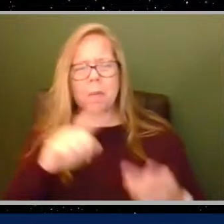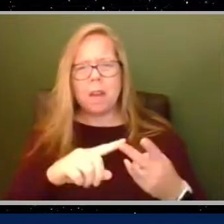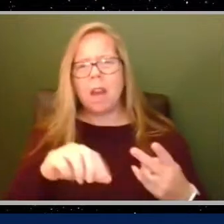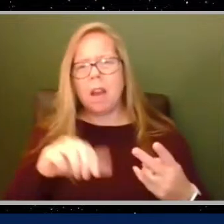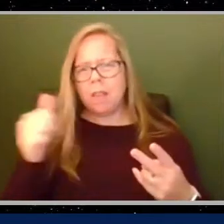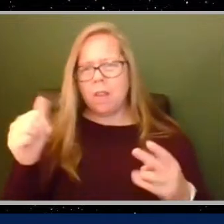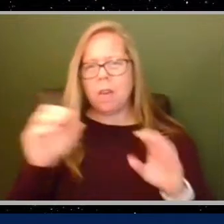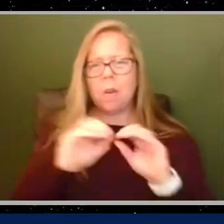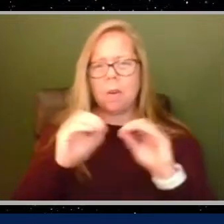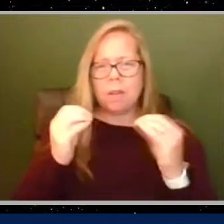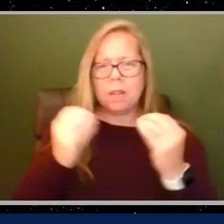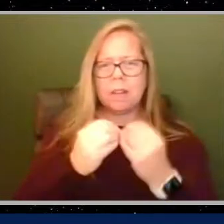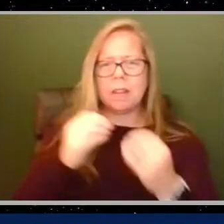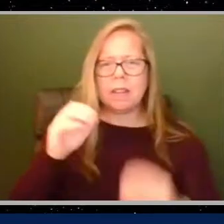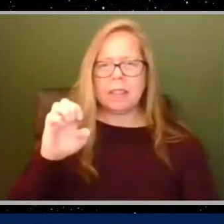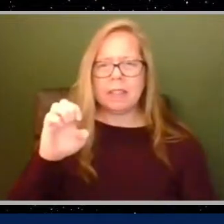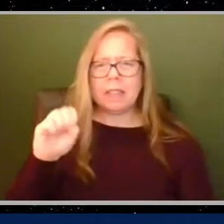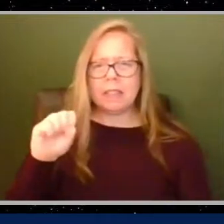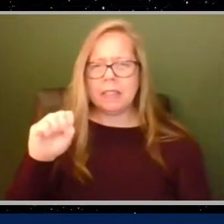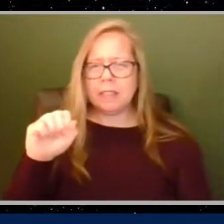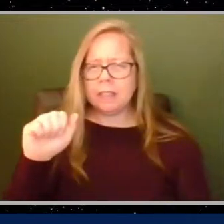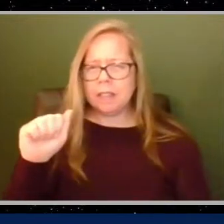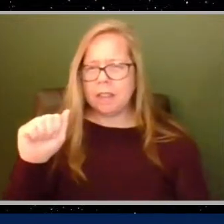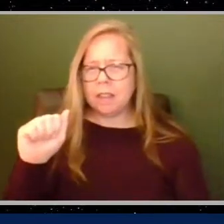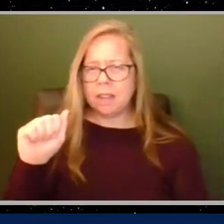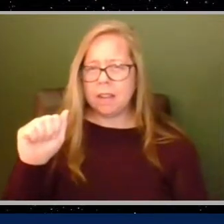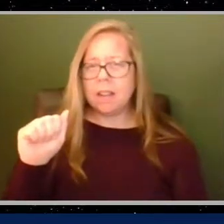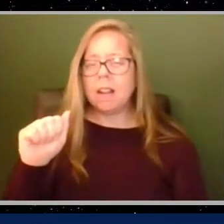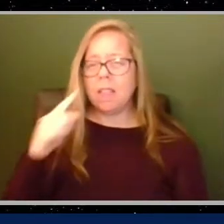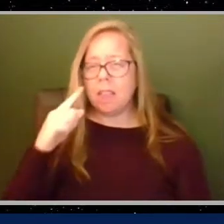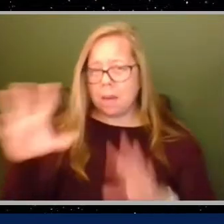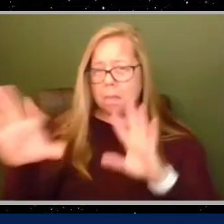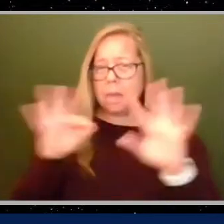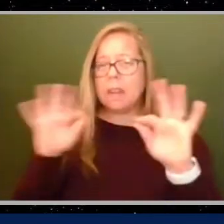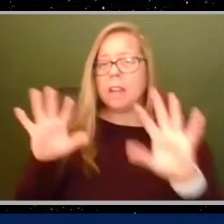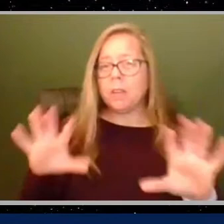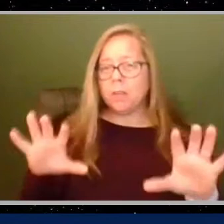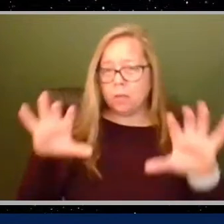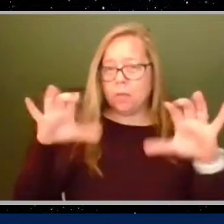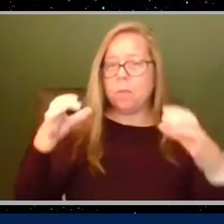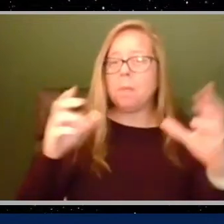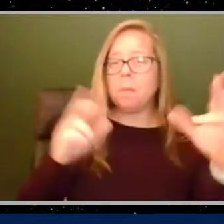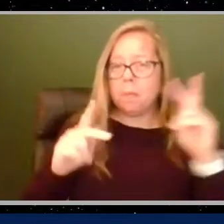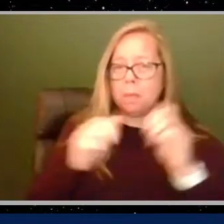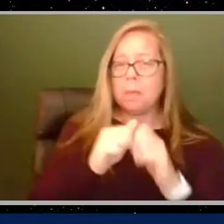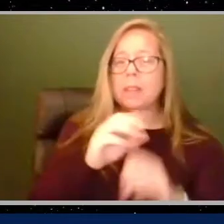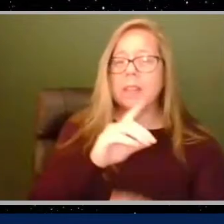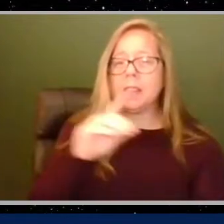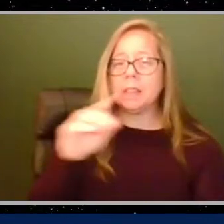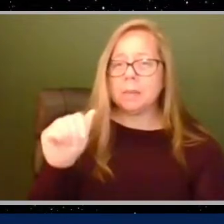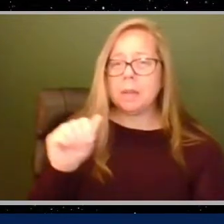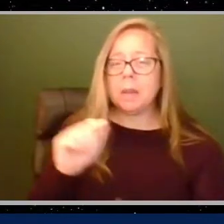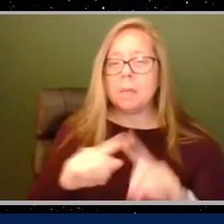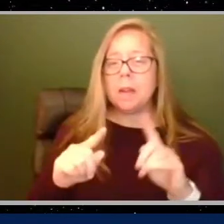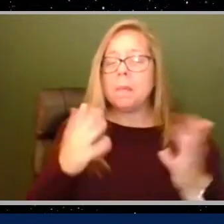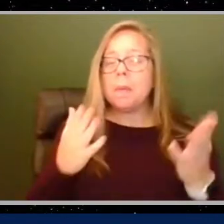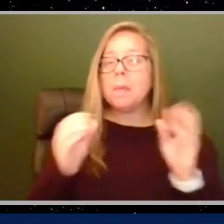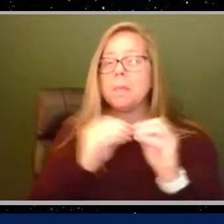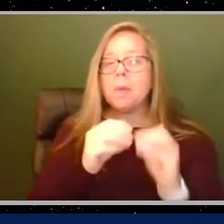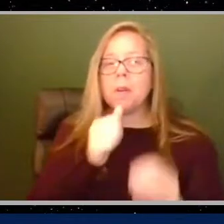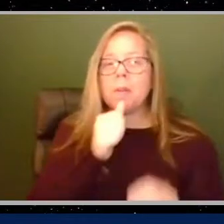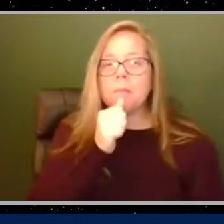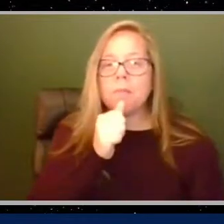picking a whole class of disabled astronauts to work on that. But a lot of it, I think, is also going to be more private companies. For